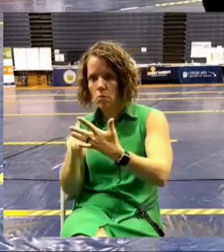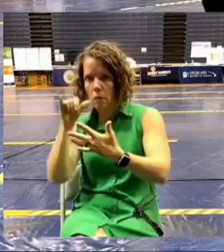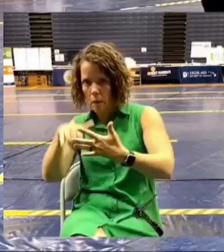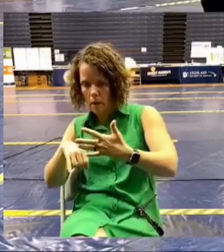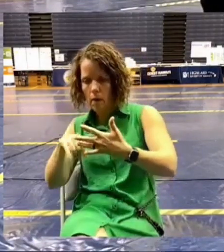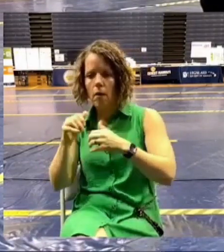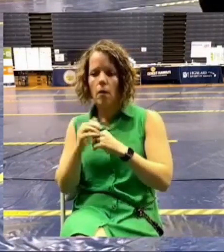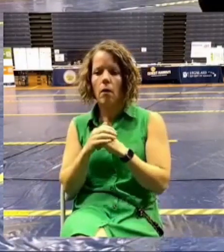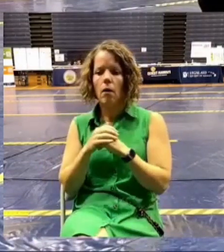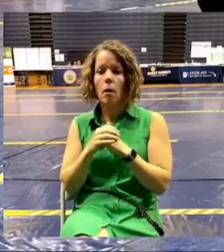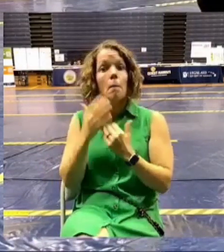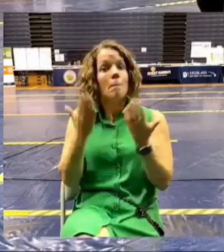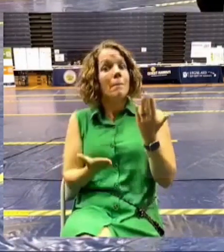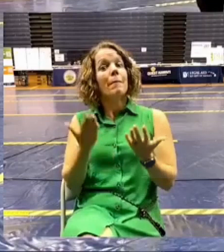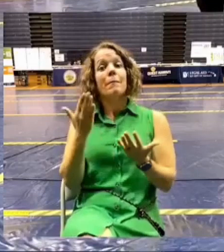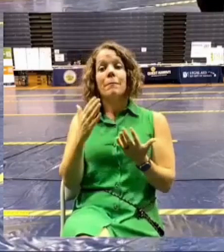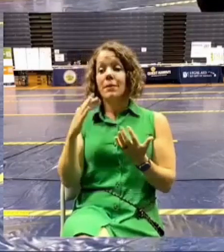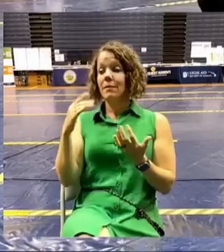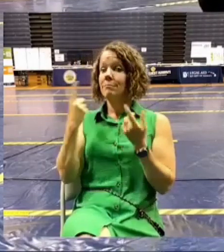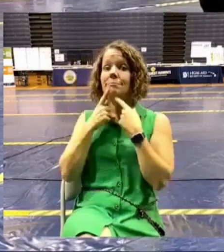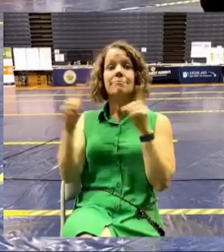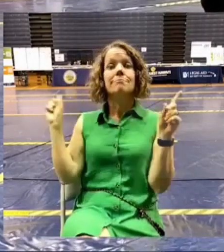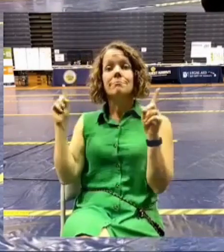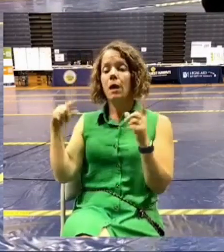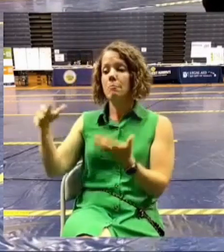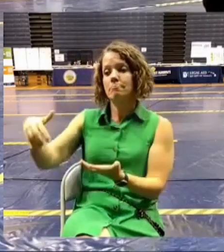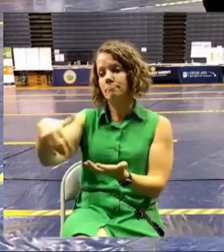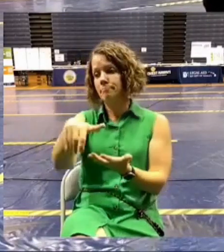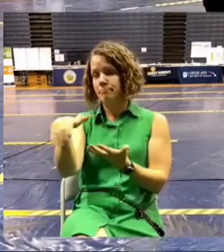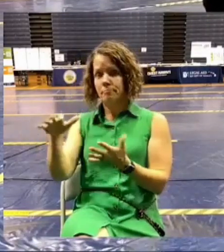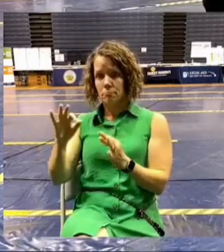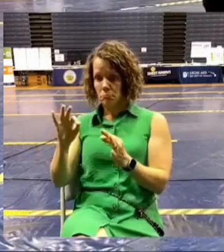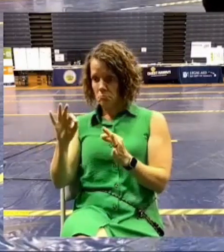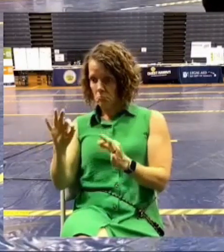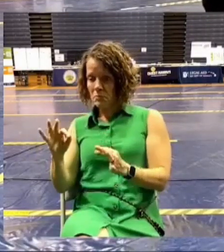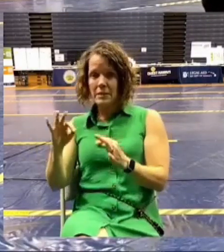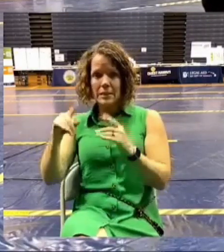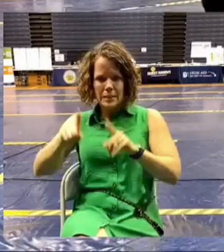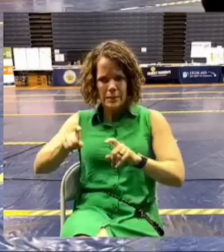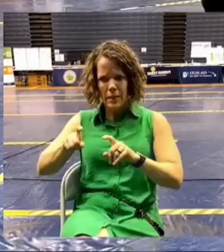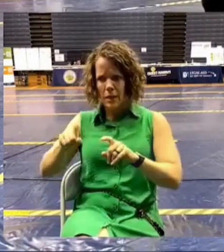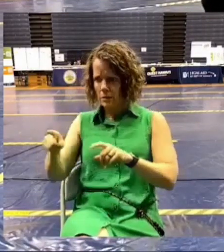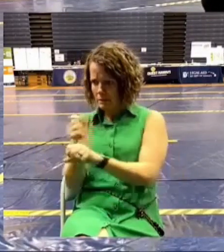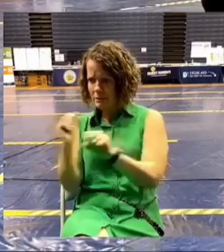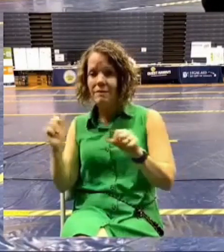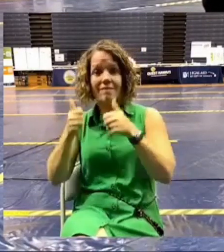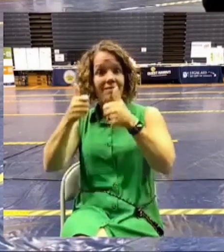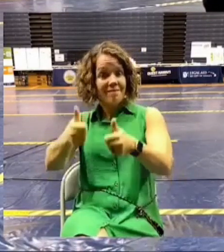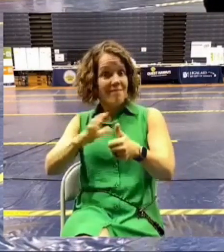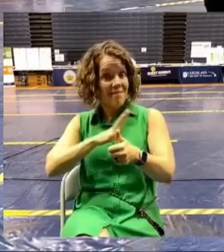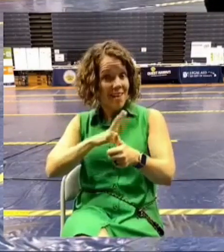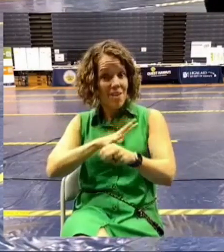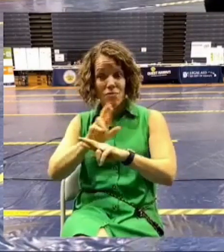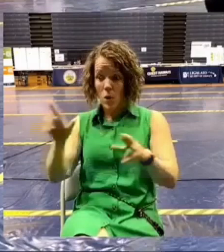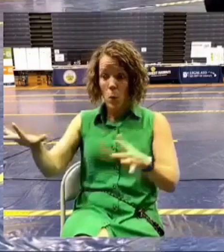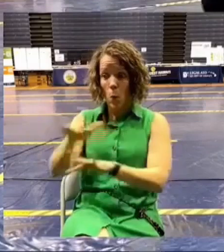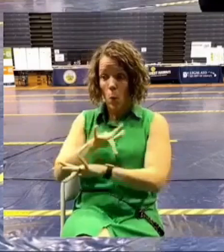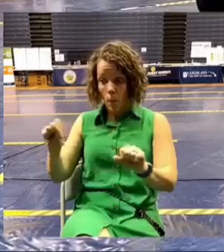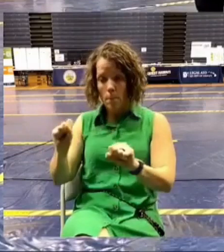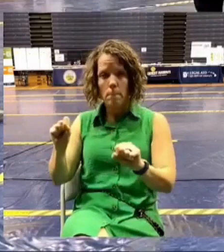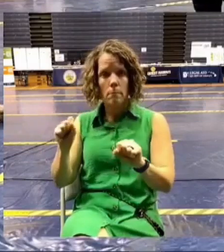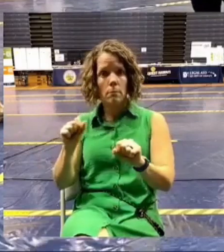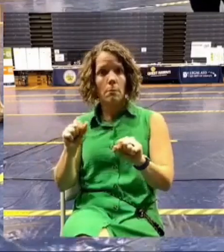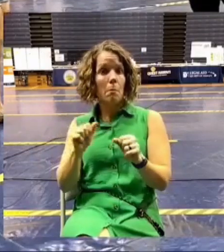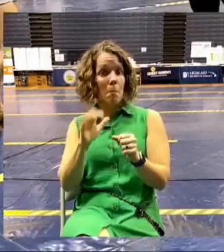or may not be available at the time that your property is cleared. We will work with the property owners to help rectify that situation as soon as